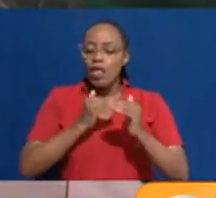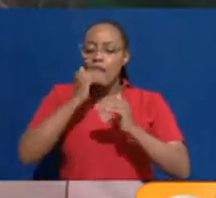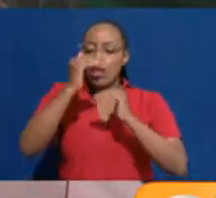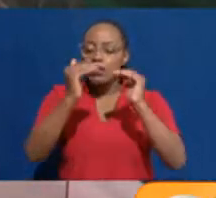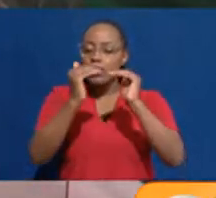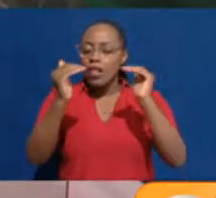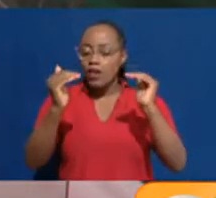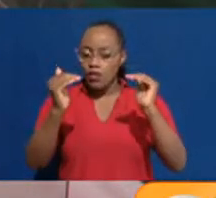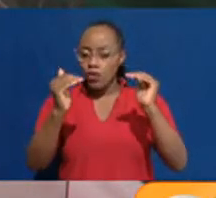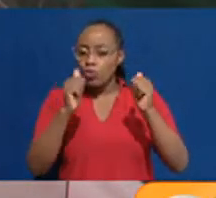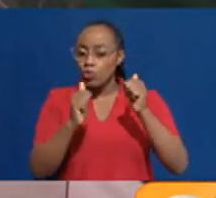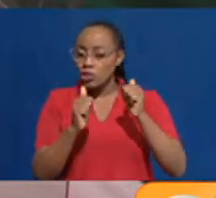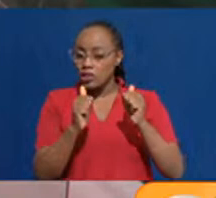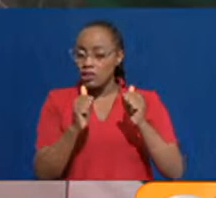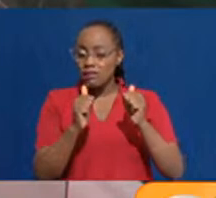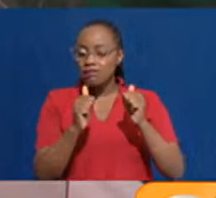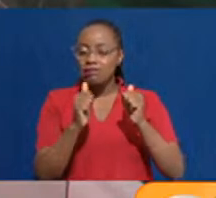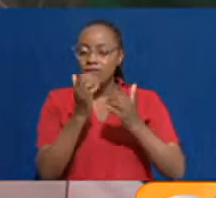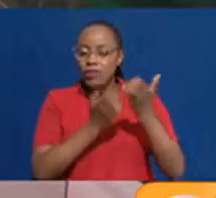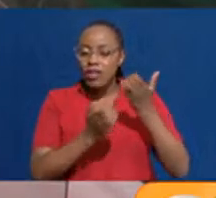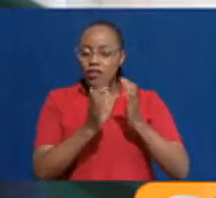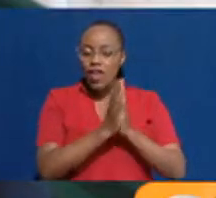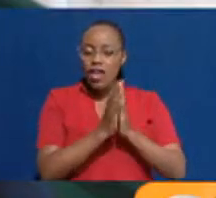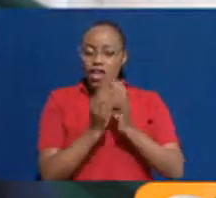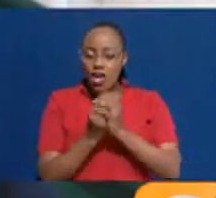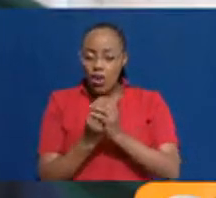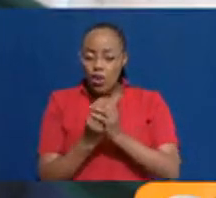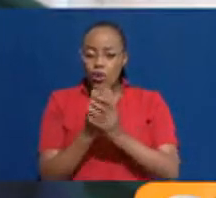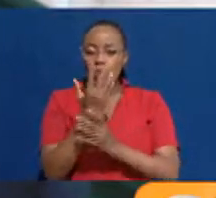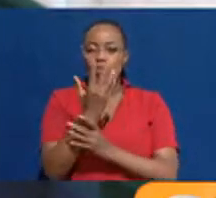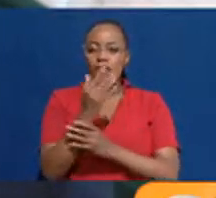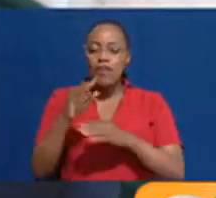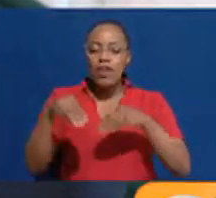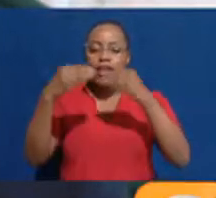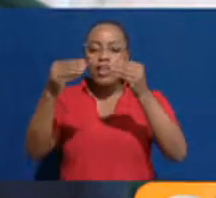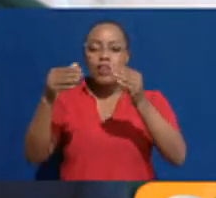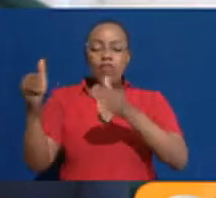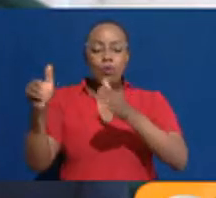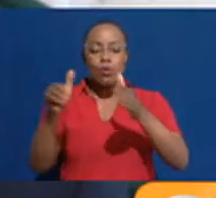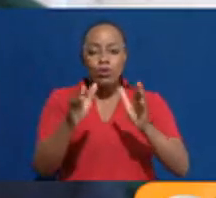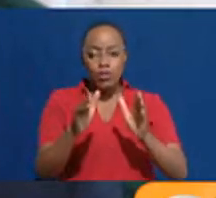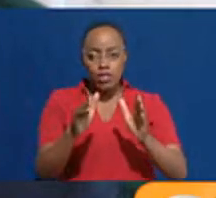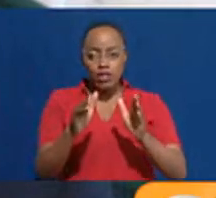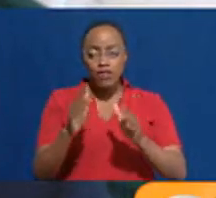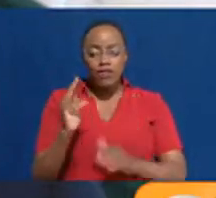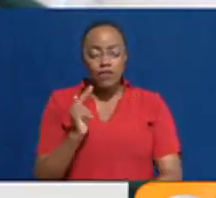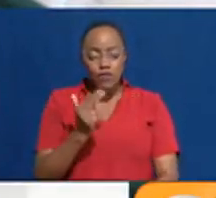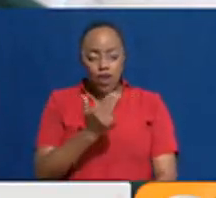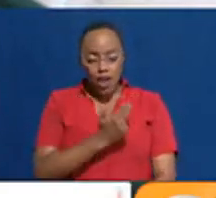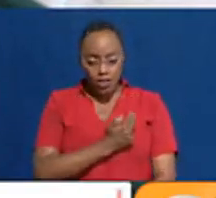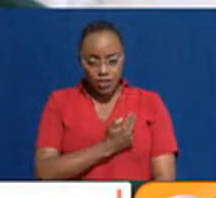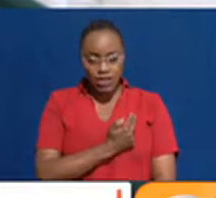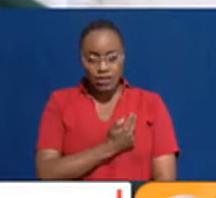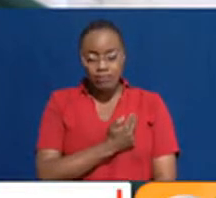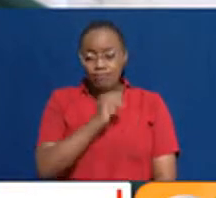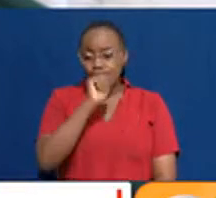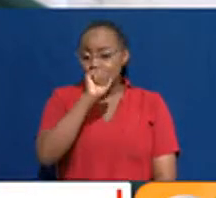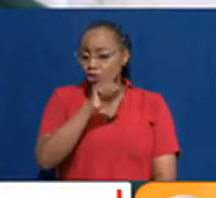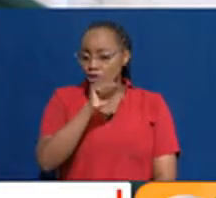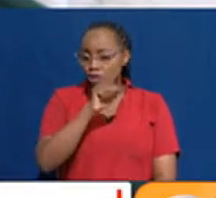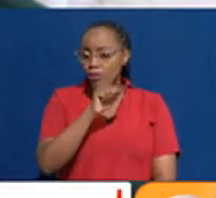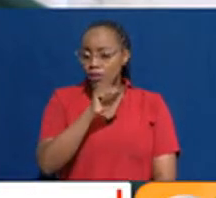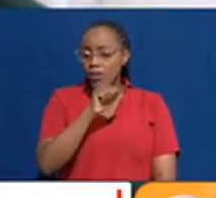level of economy and growth. It gives an opportunity for us to be able